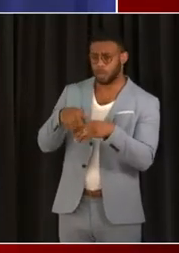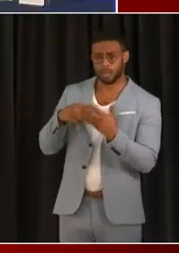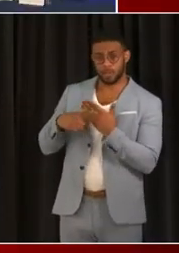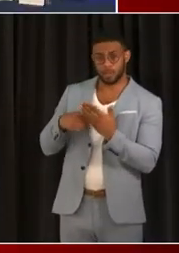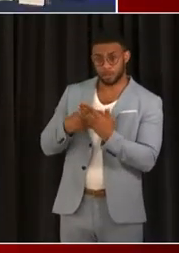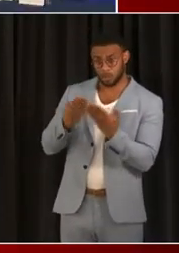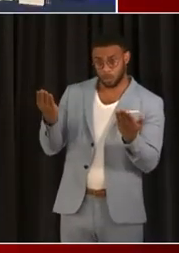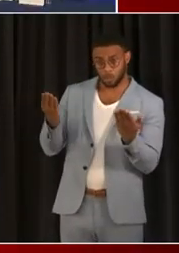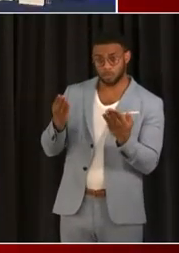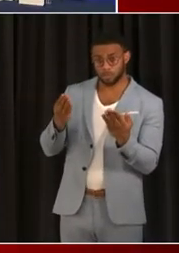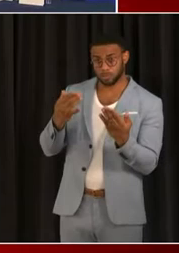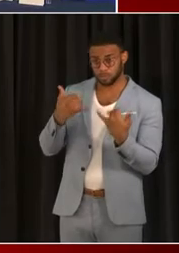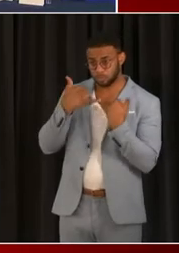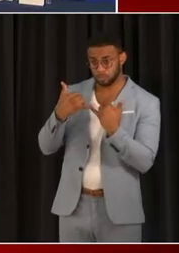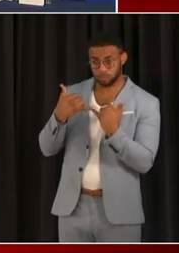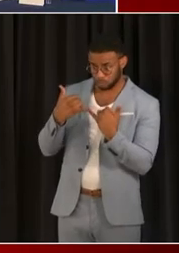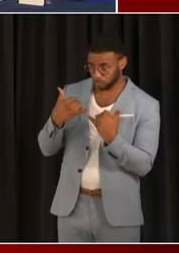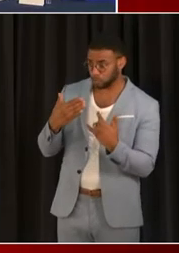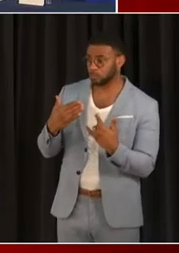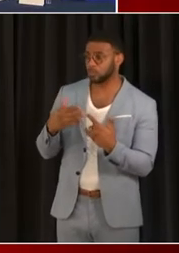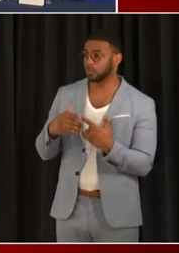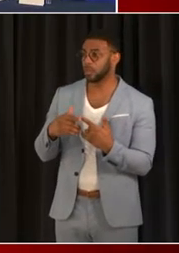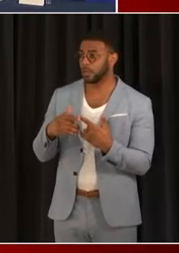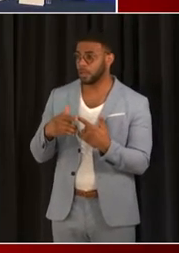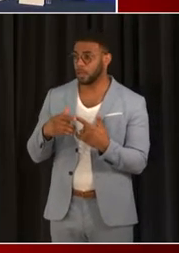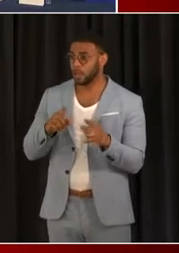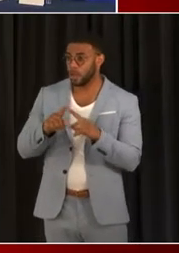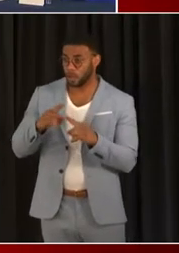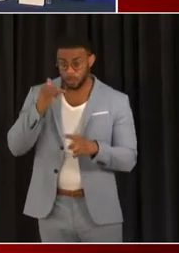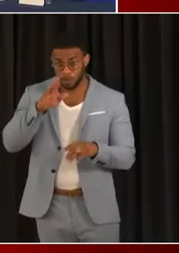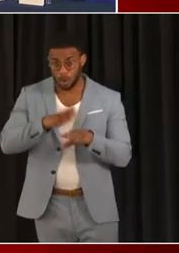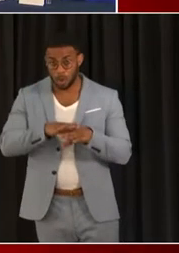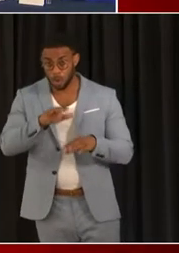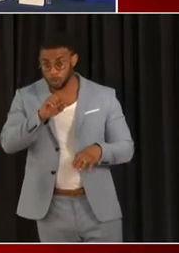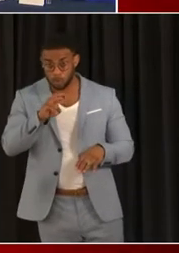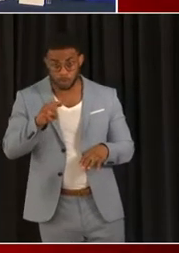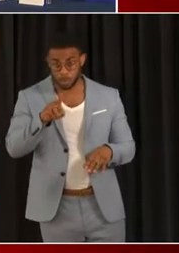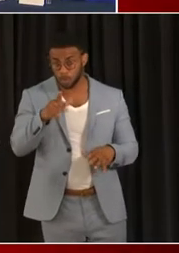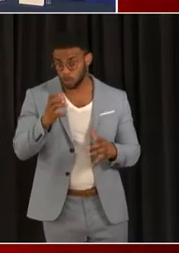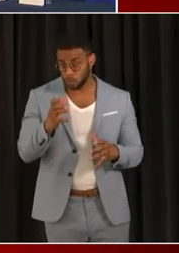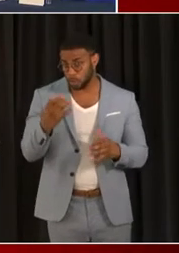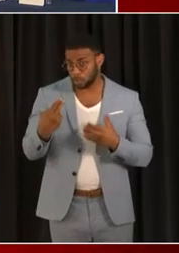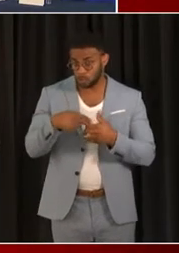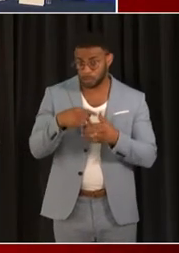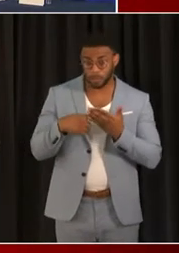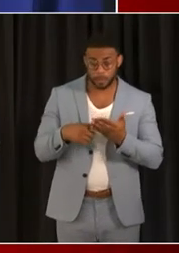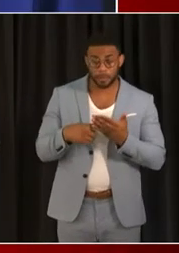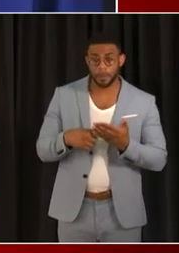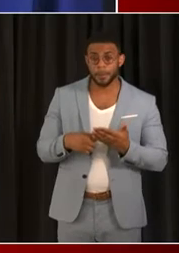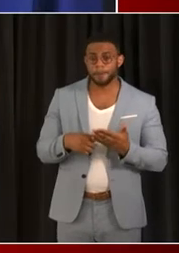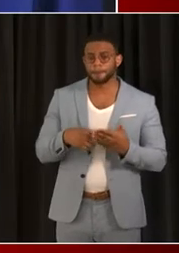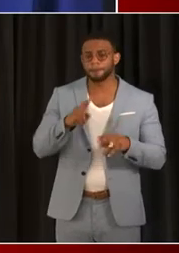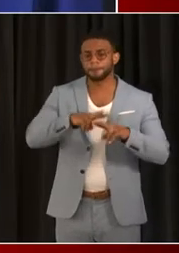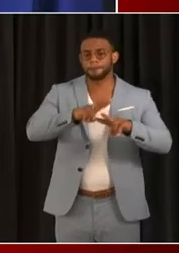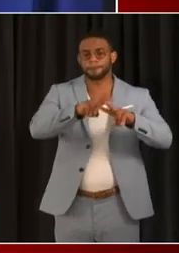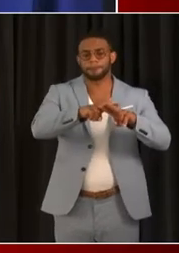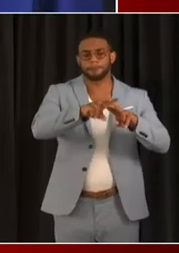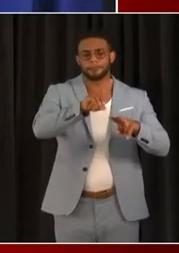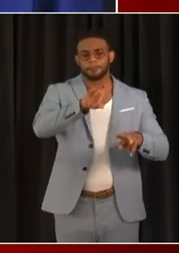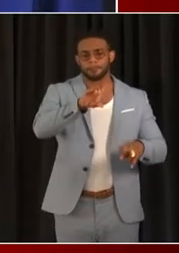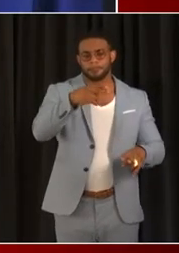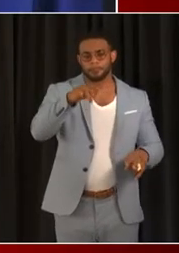the conversation as well. So there are some callers that are teed up. Also, if you're on social media and you want to join the conversation, use the